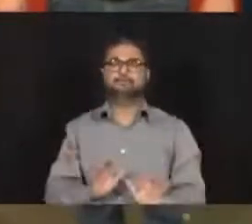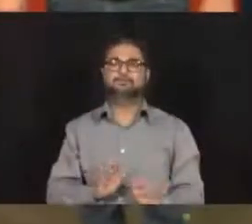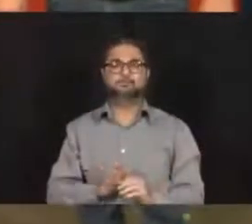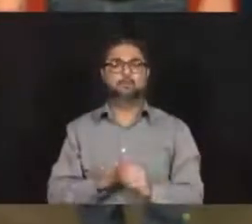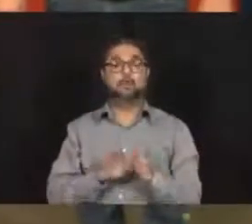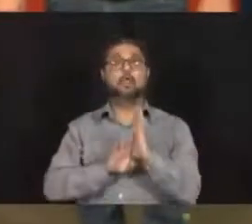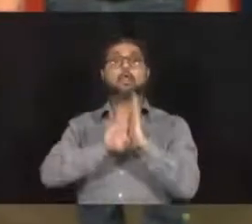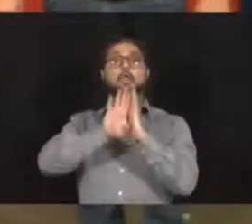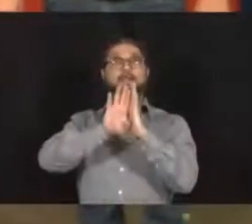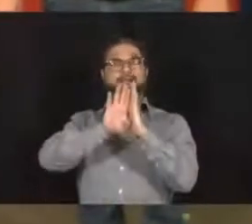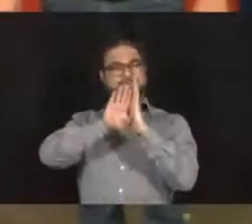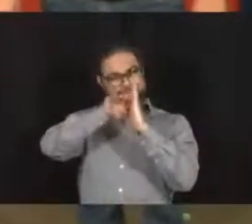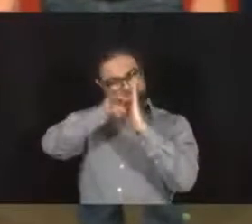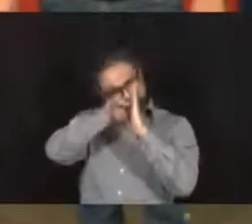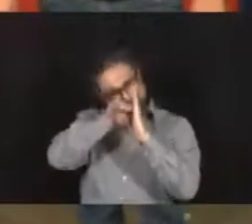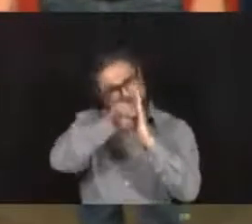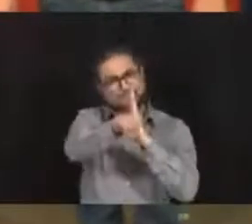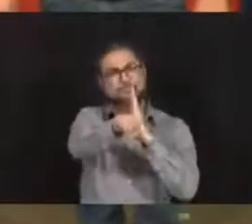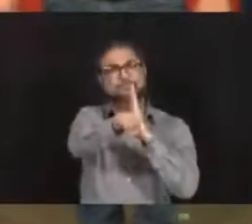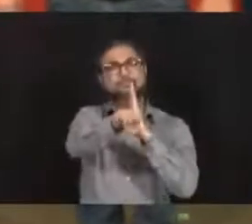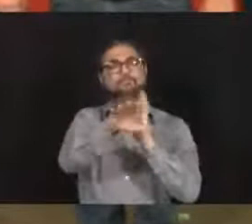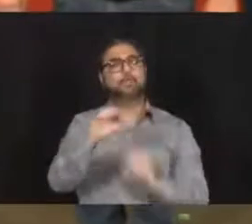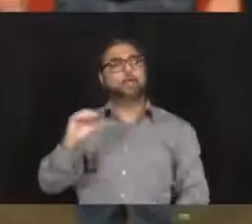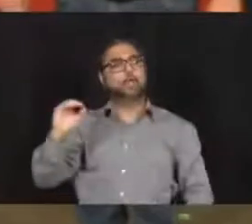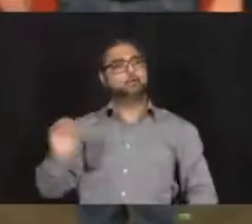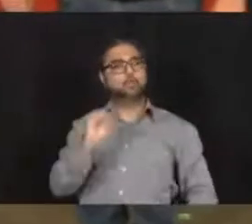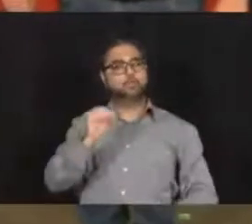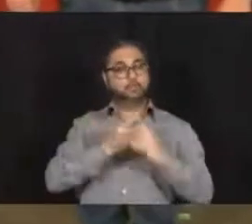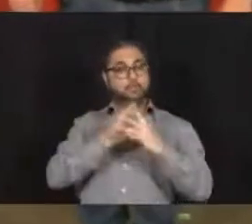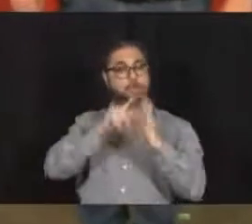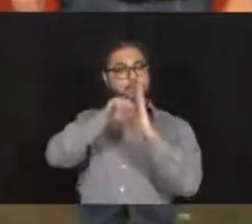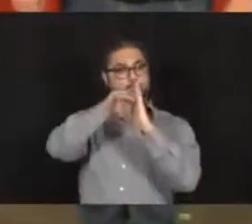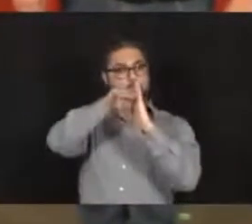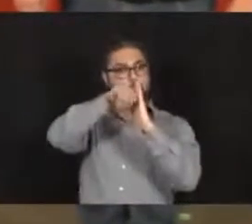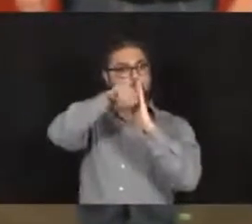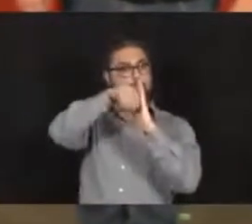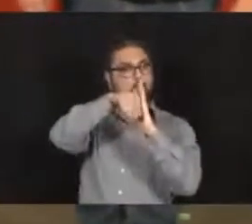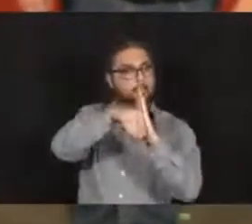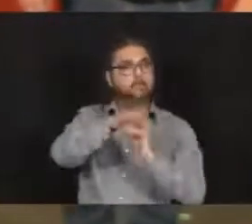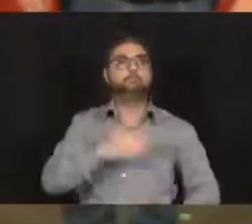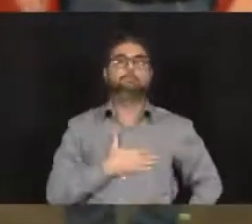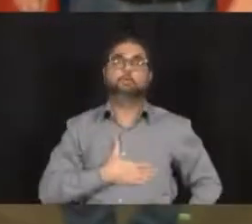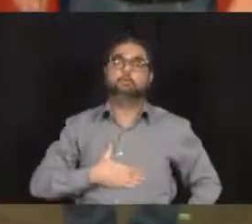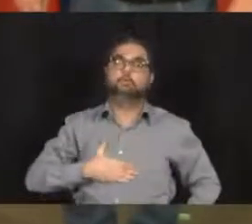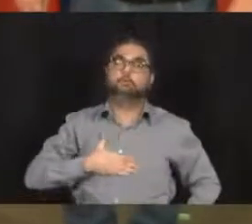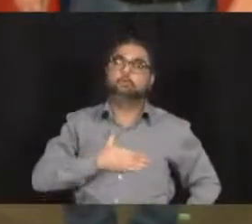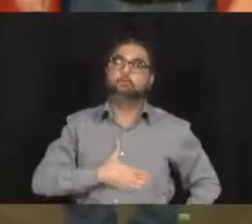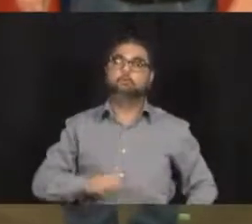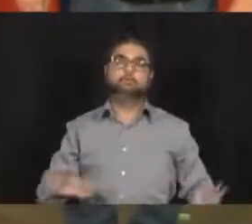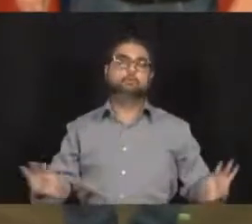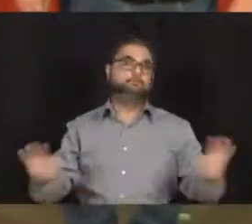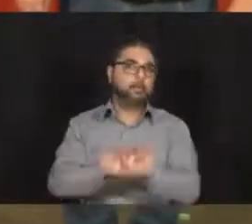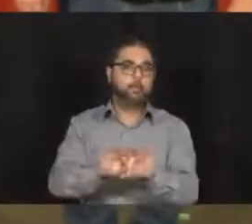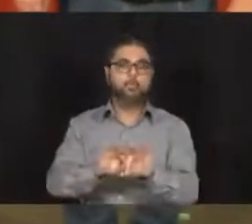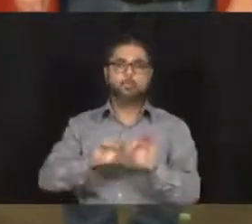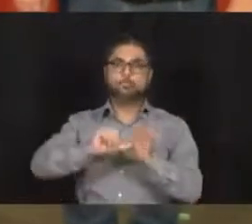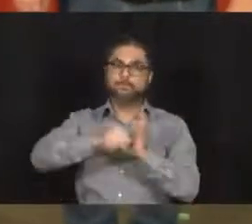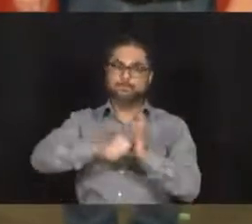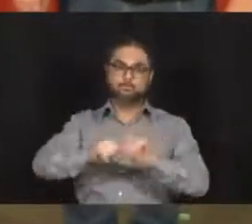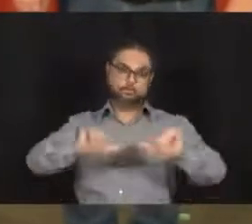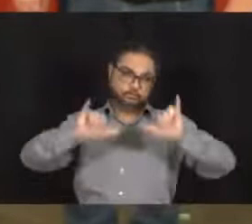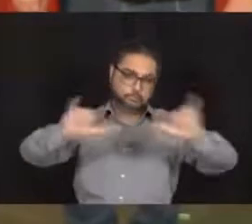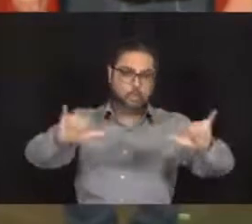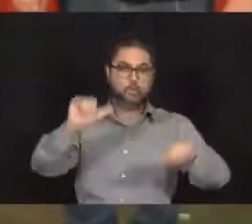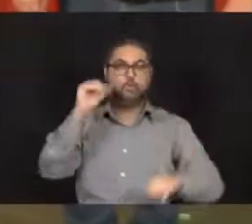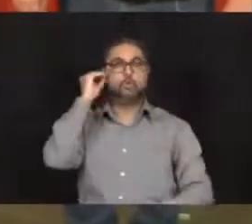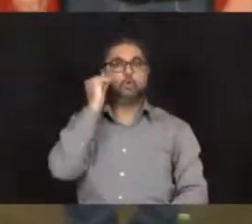Ontario flattens the curve and starts on the downturn. So all of these things are really important. We say them each and every day. They apply to seniors